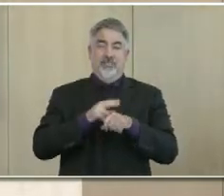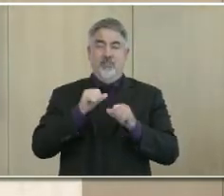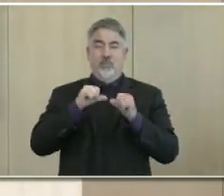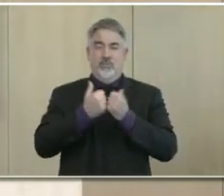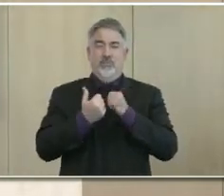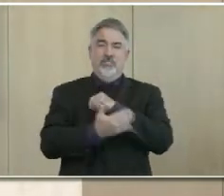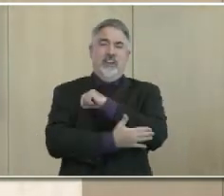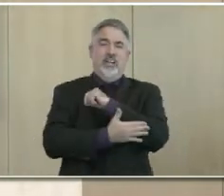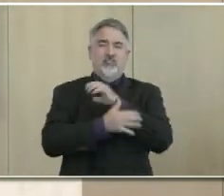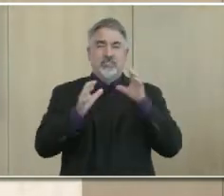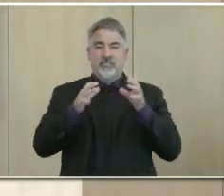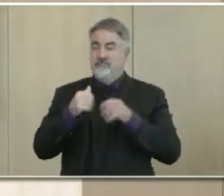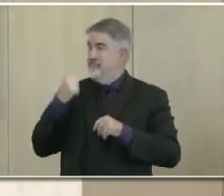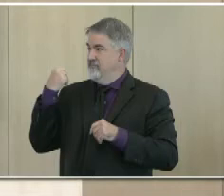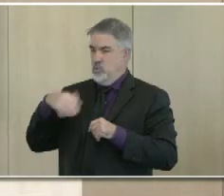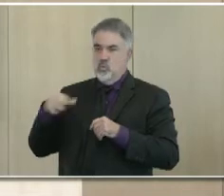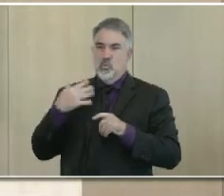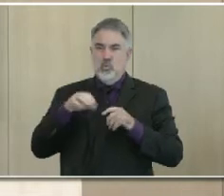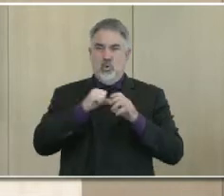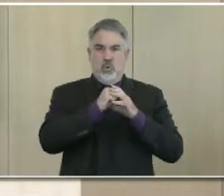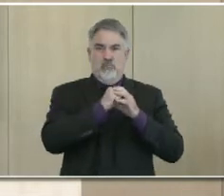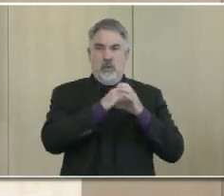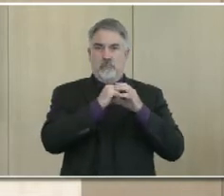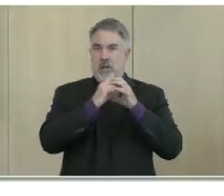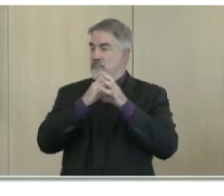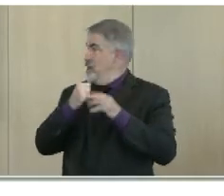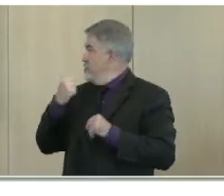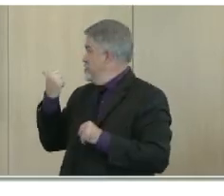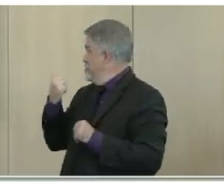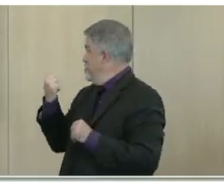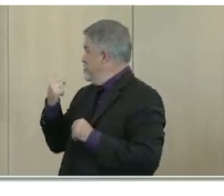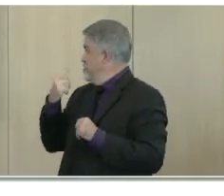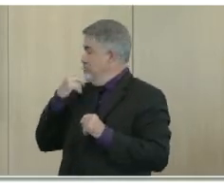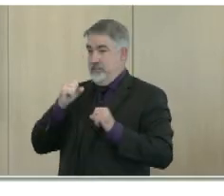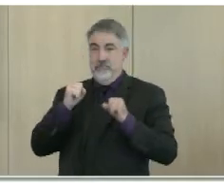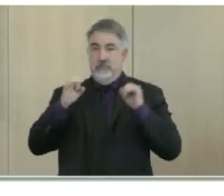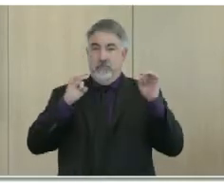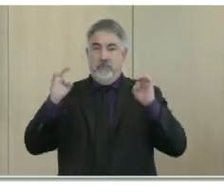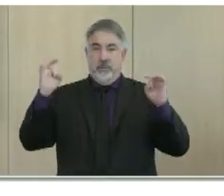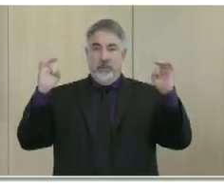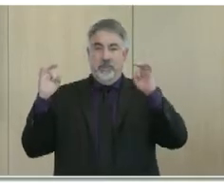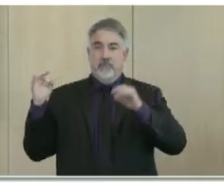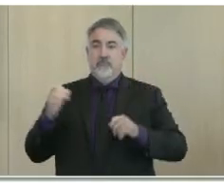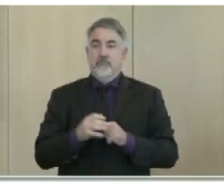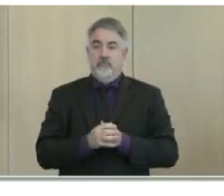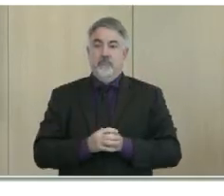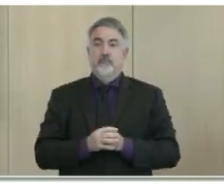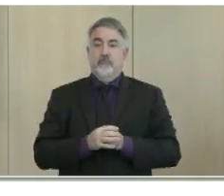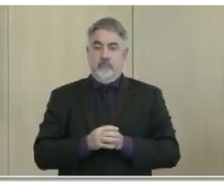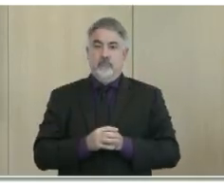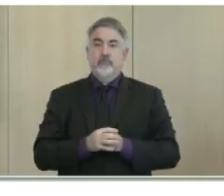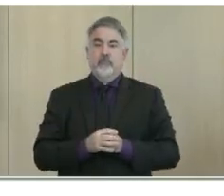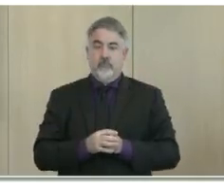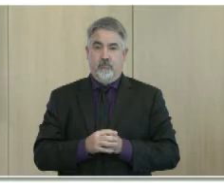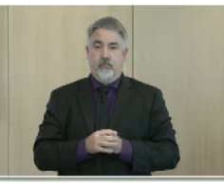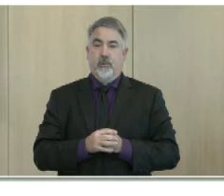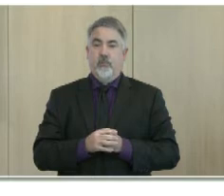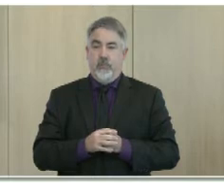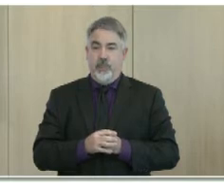the spread of this virus as it continues to today. To give you a visual illustration, we have this heat